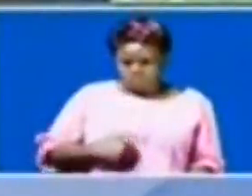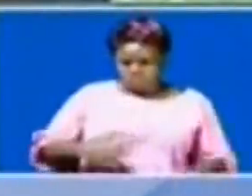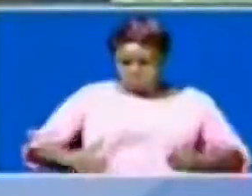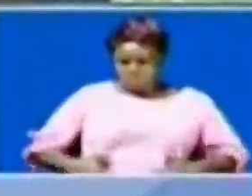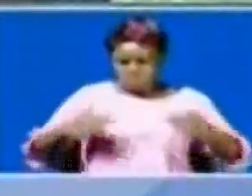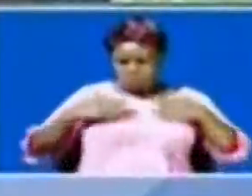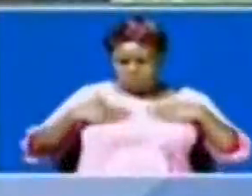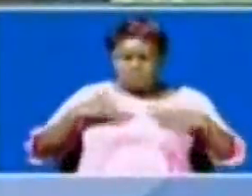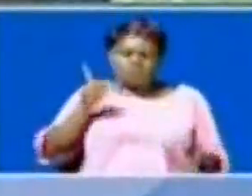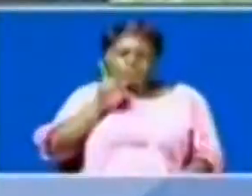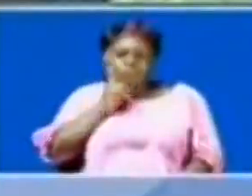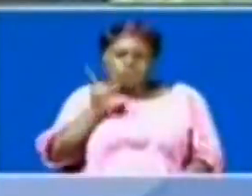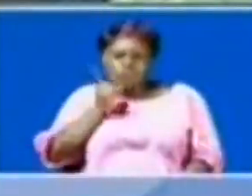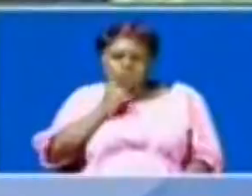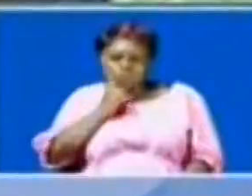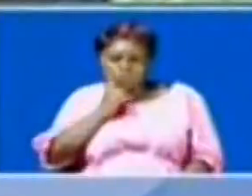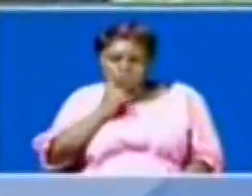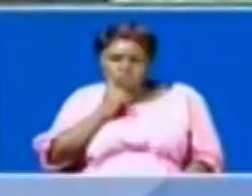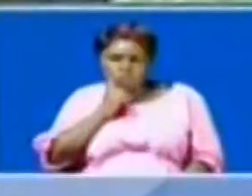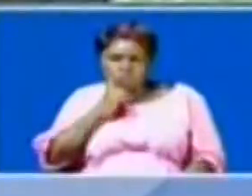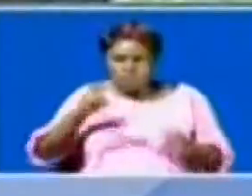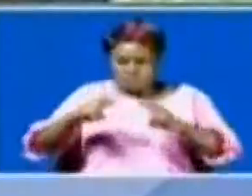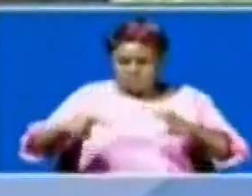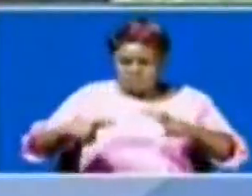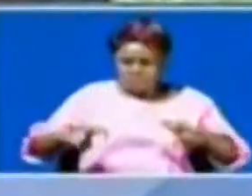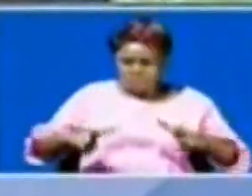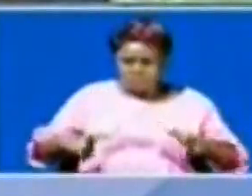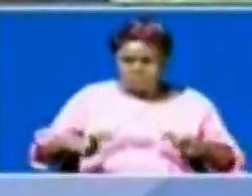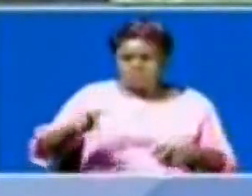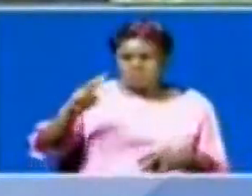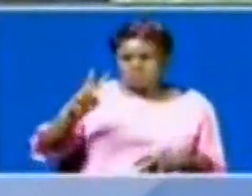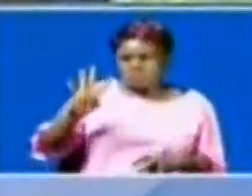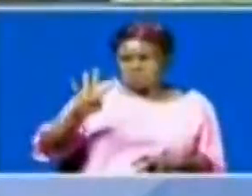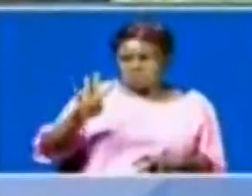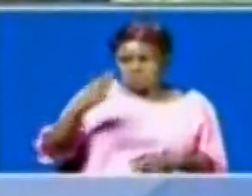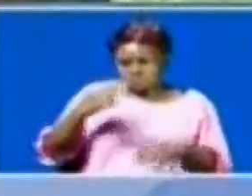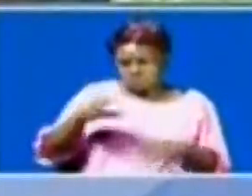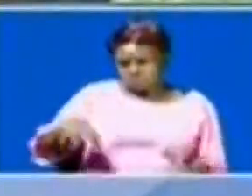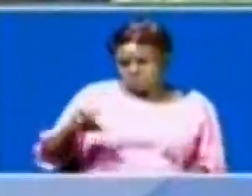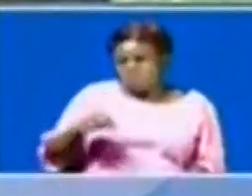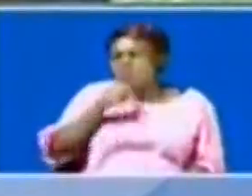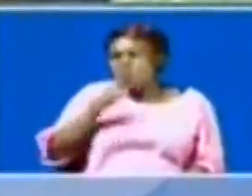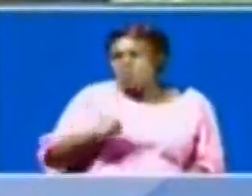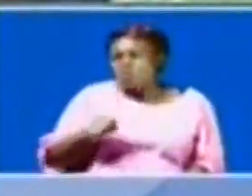will be done tomorrow, as the murder investigation of 24-year-old university student Sharon Otieno continues.